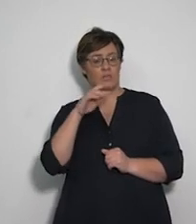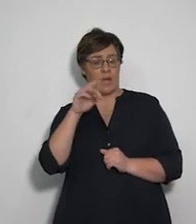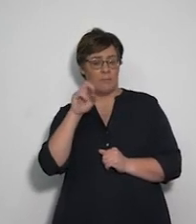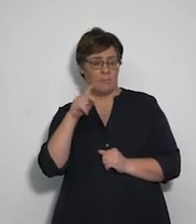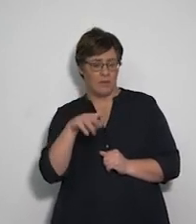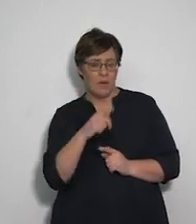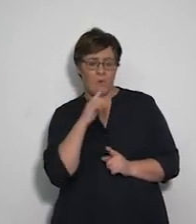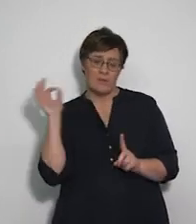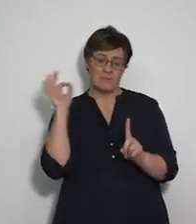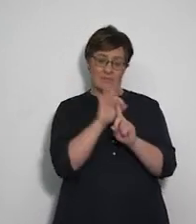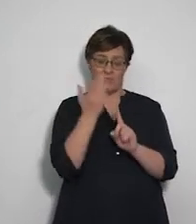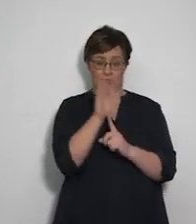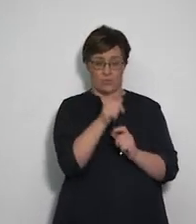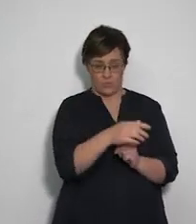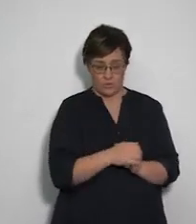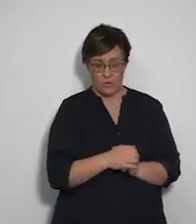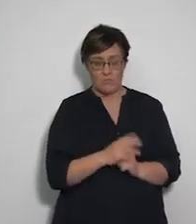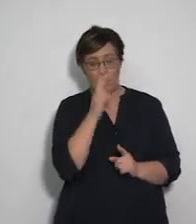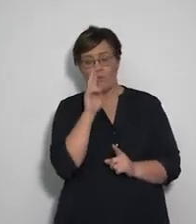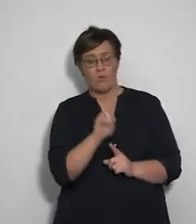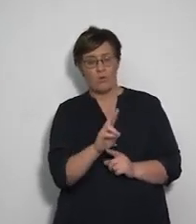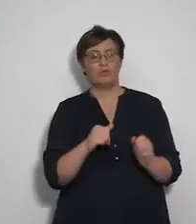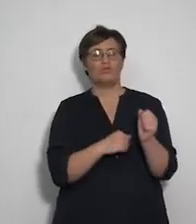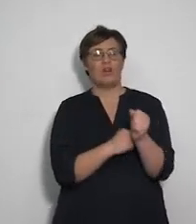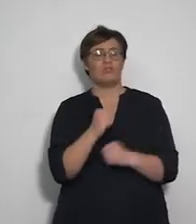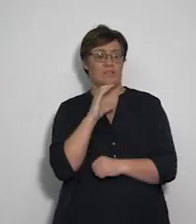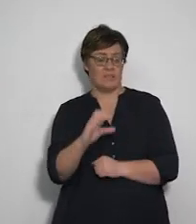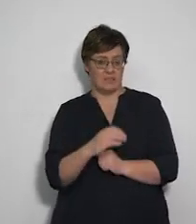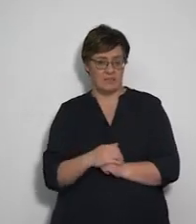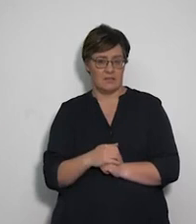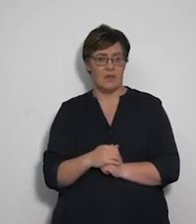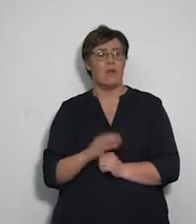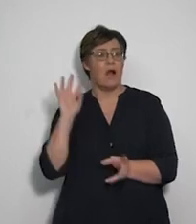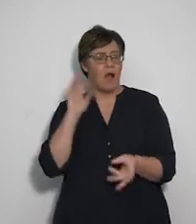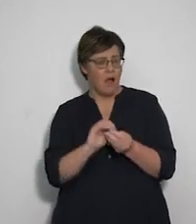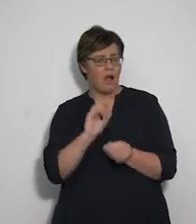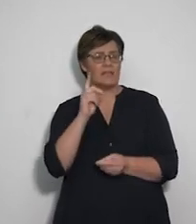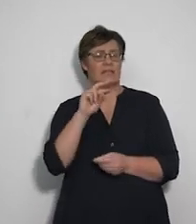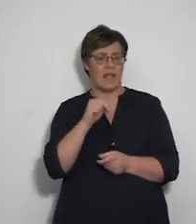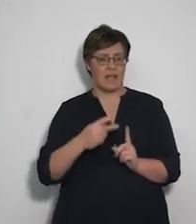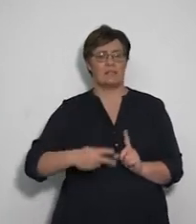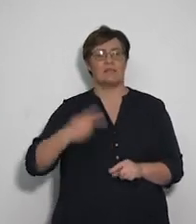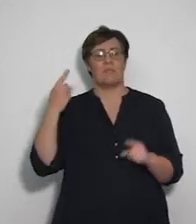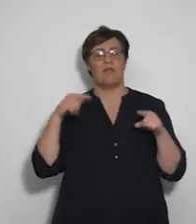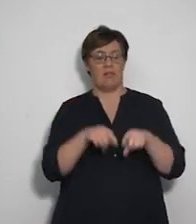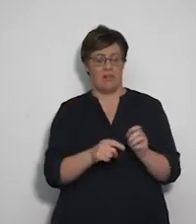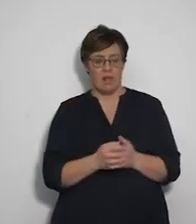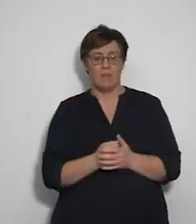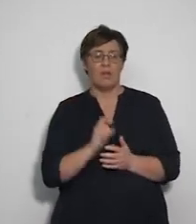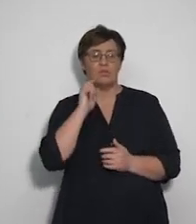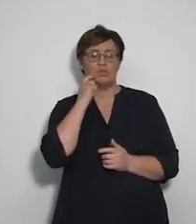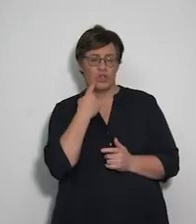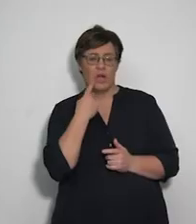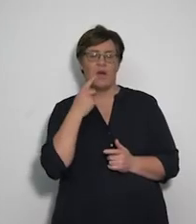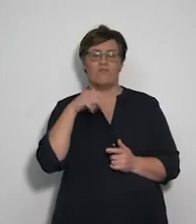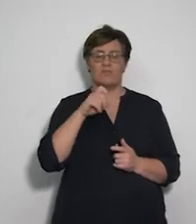it's pointed to specifically. When we look at structure C, we got to recollect that DNA is double-stranded and it's made up of a